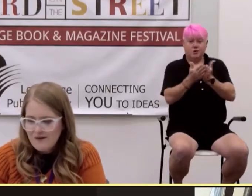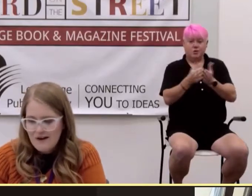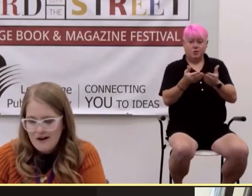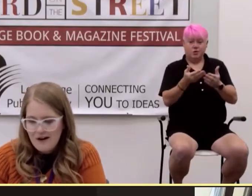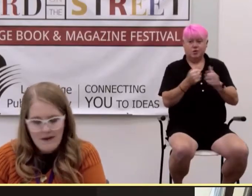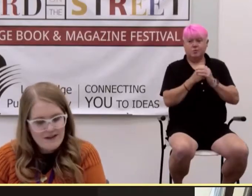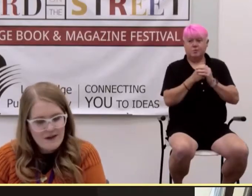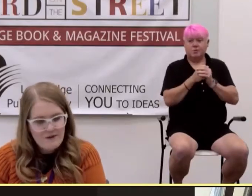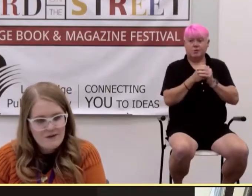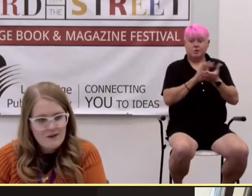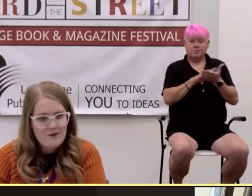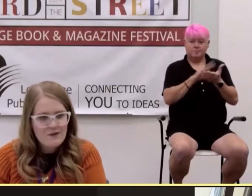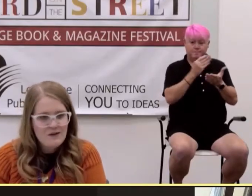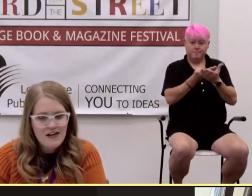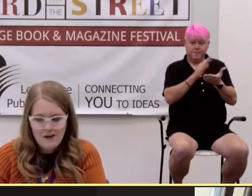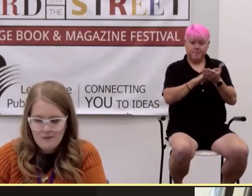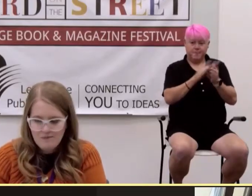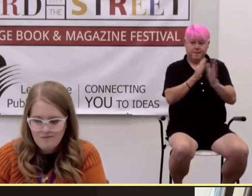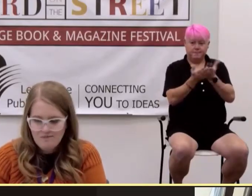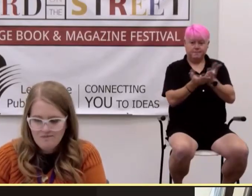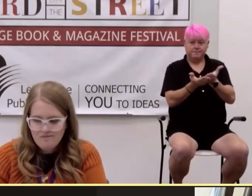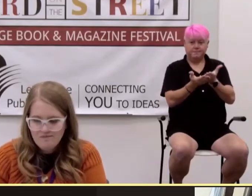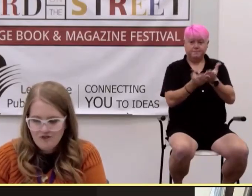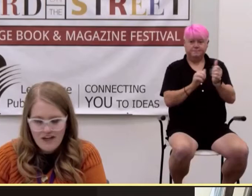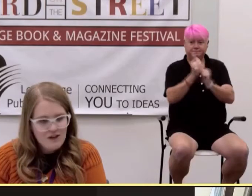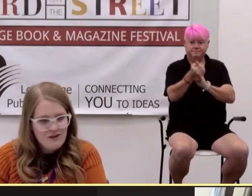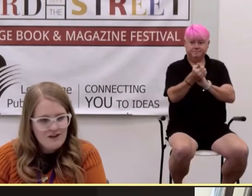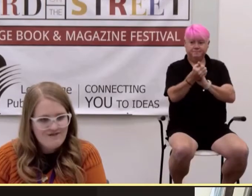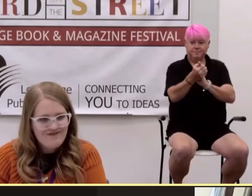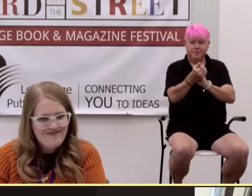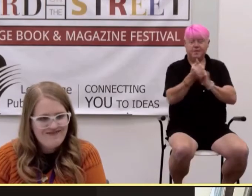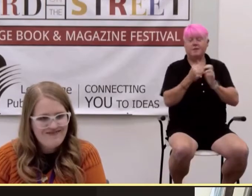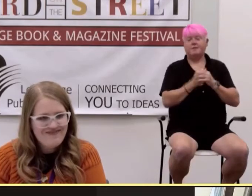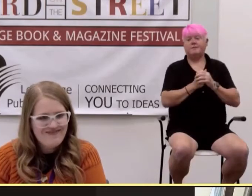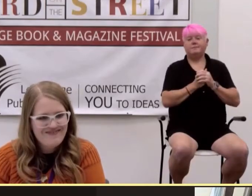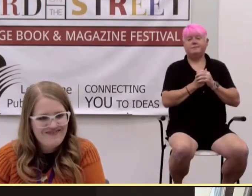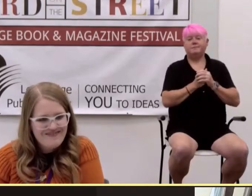So I'll pass it off to Shane and Jennifer.